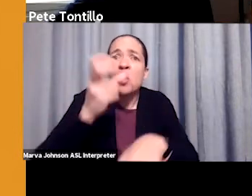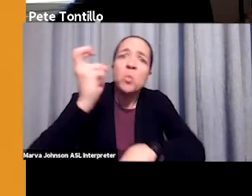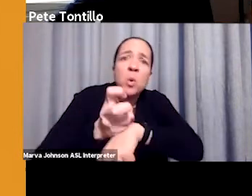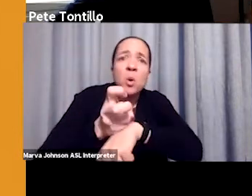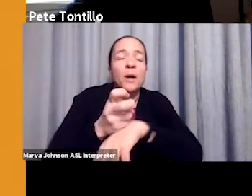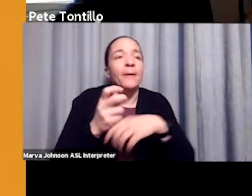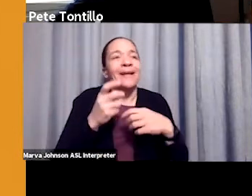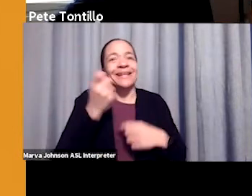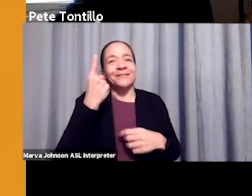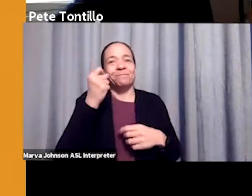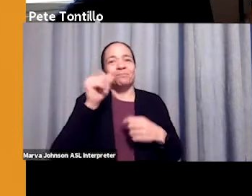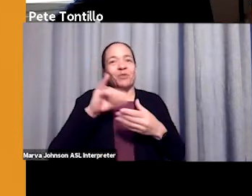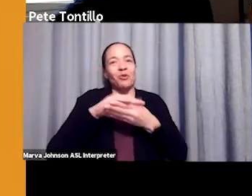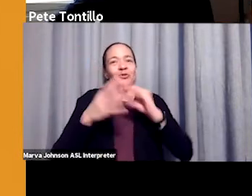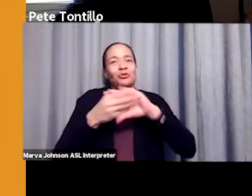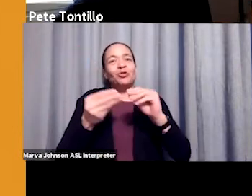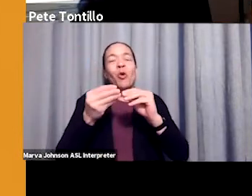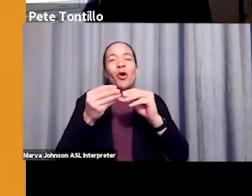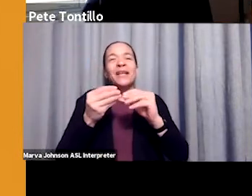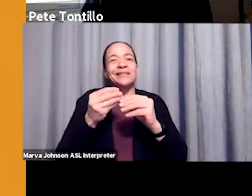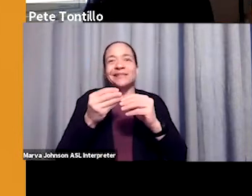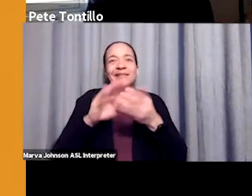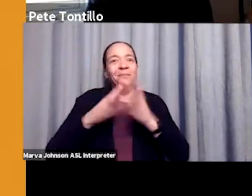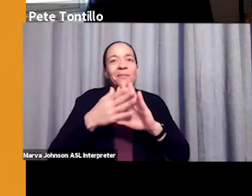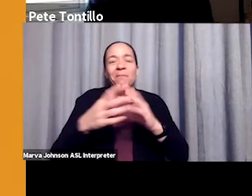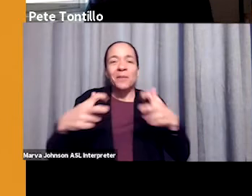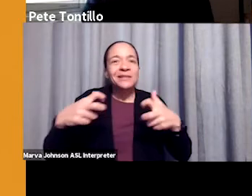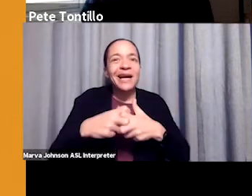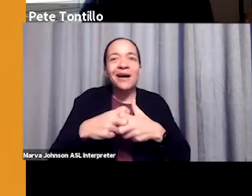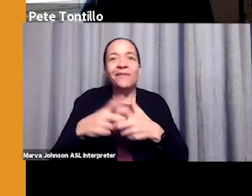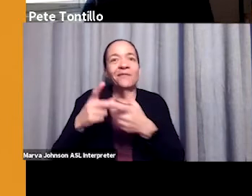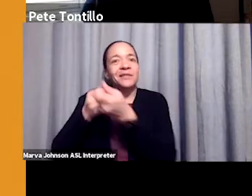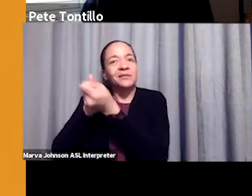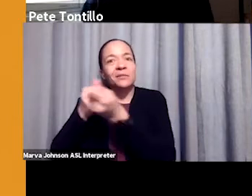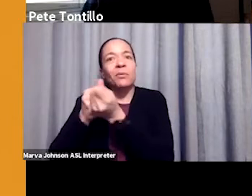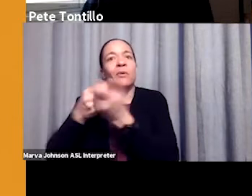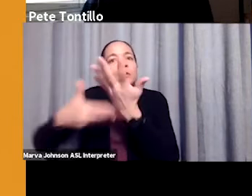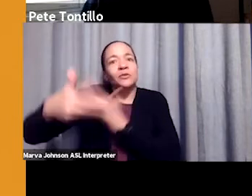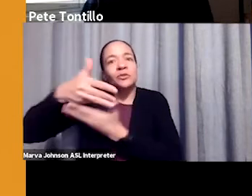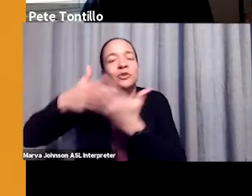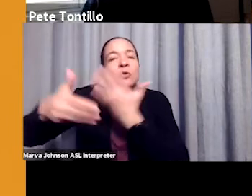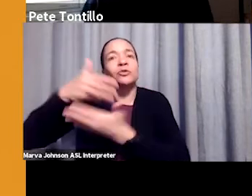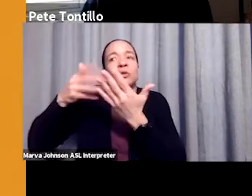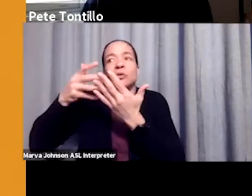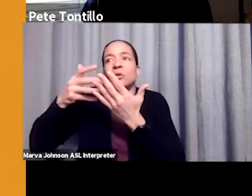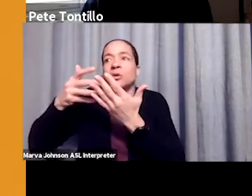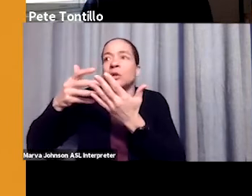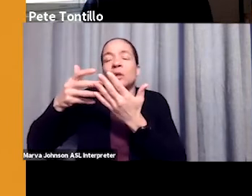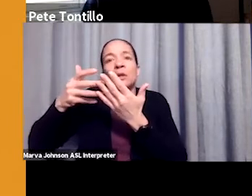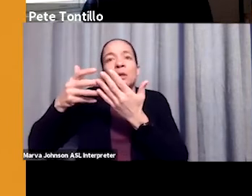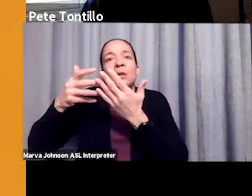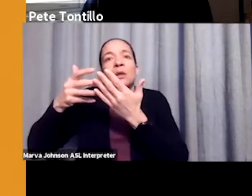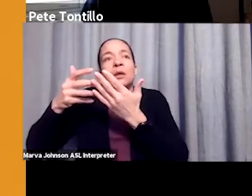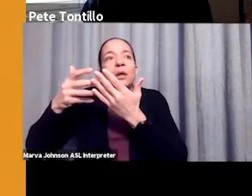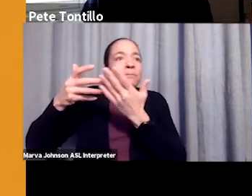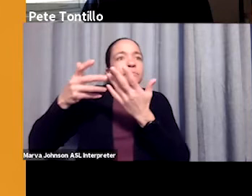it harder to advocate for social policies and programs that address income inequality or other forms of inequity in our society, because it